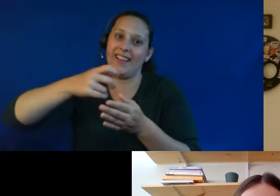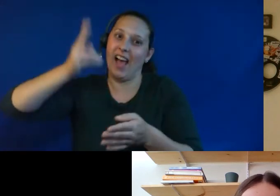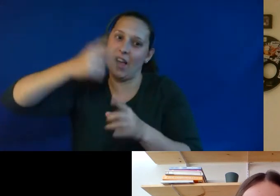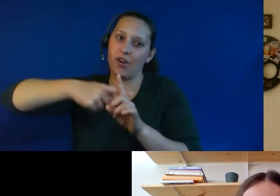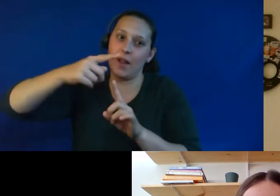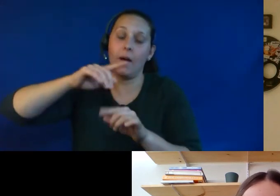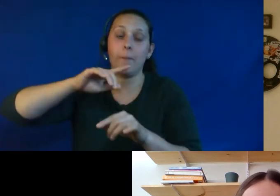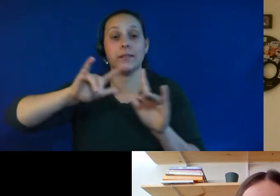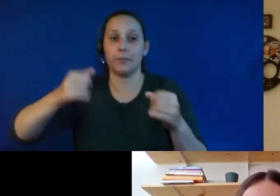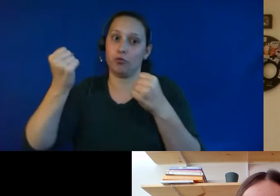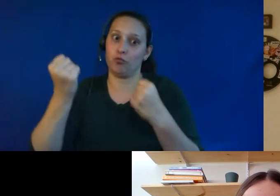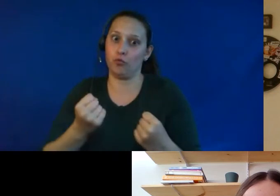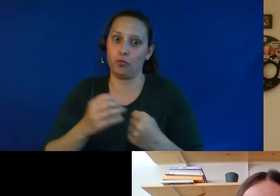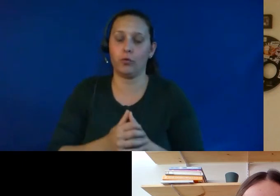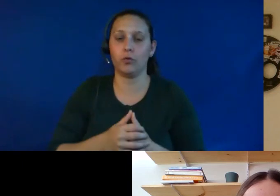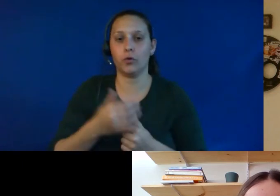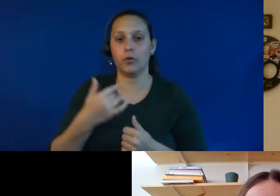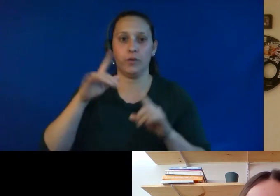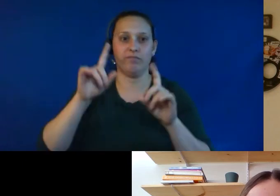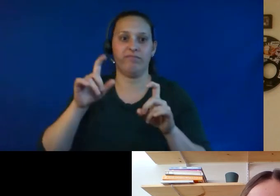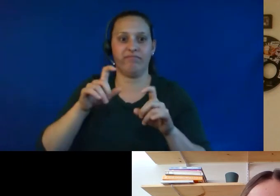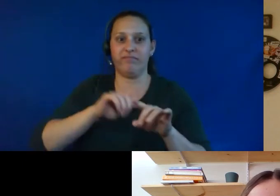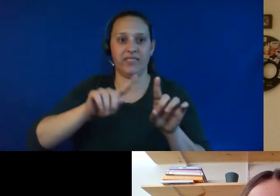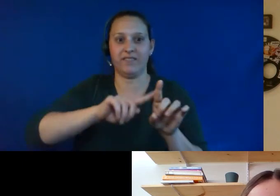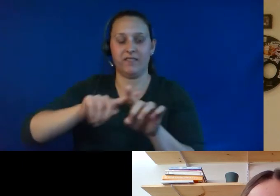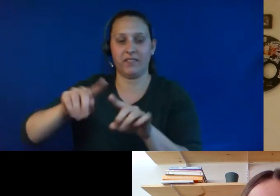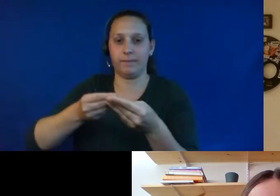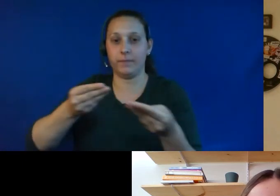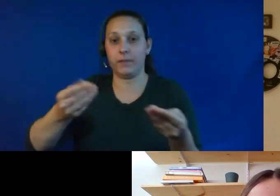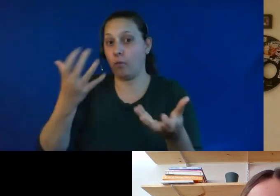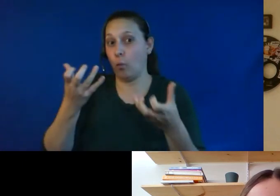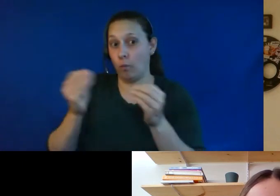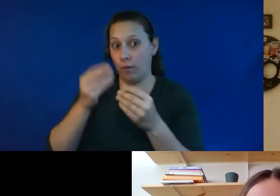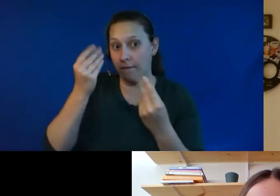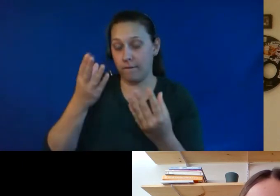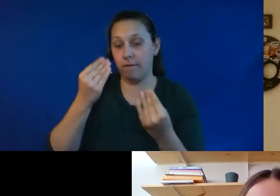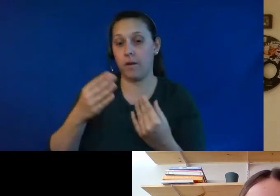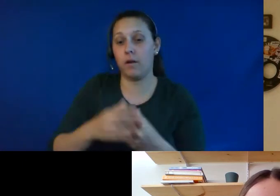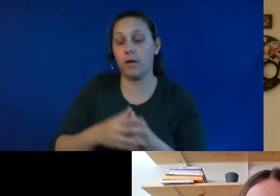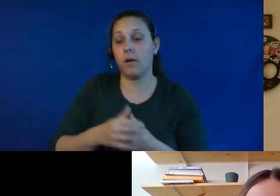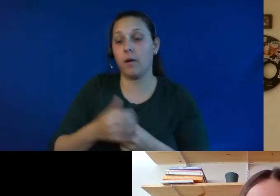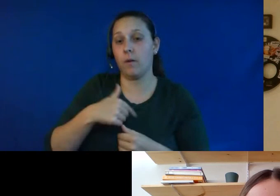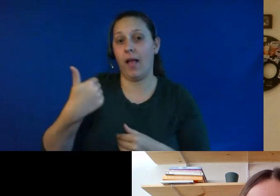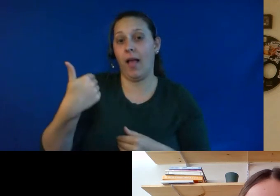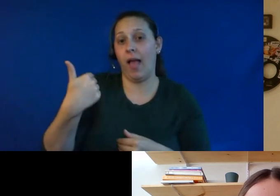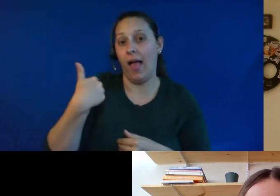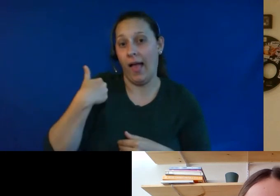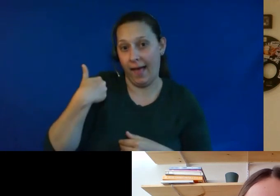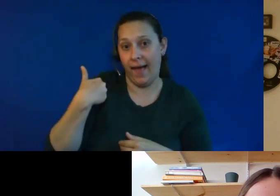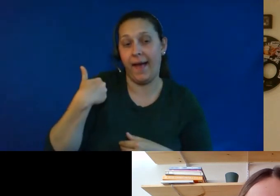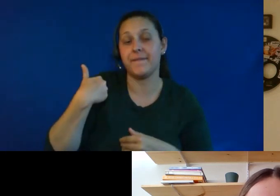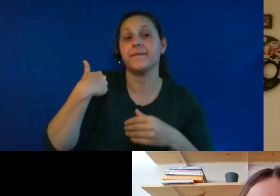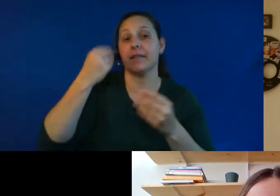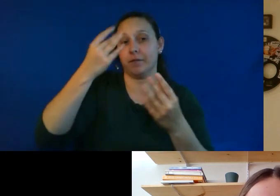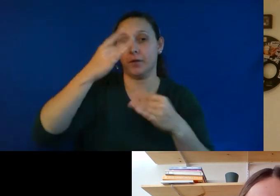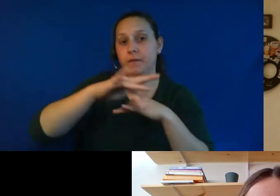strong. So we have been testing with a wide range of filaments. If you want more information, we actually have filaments, or will have filaments available through